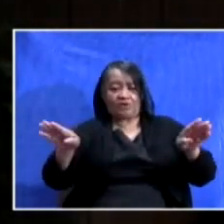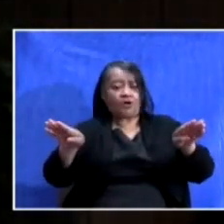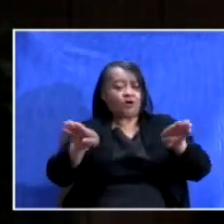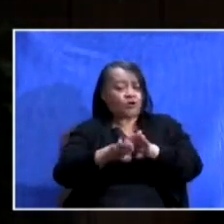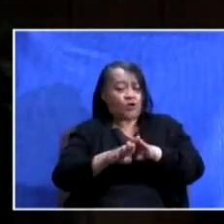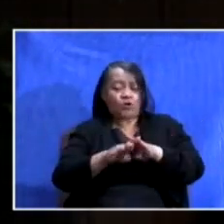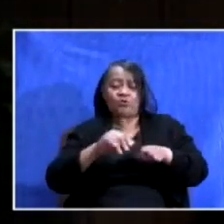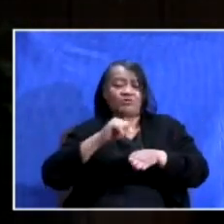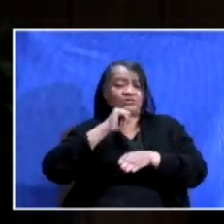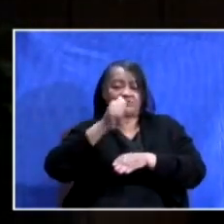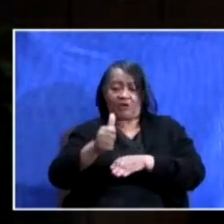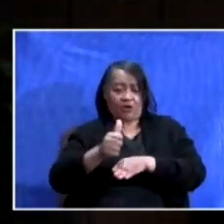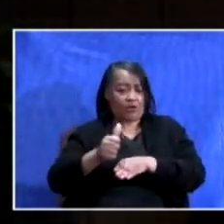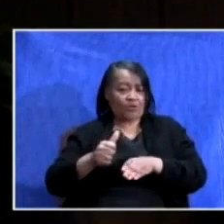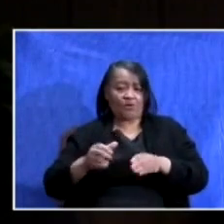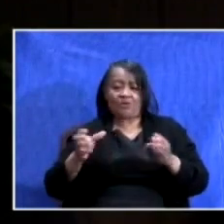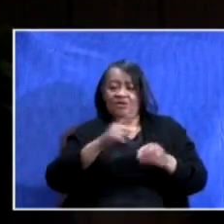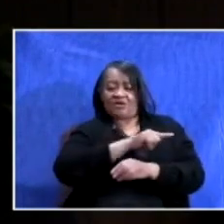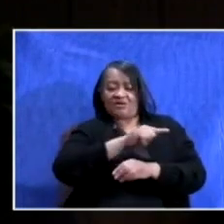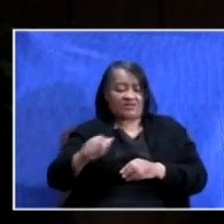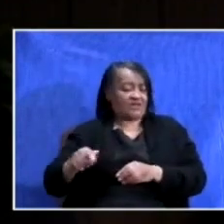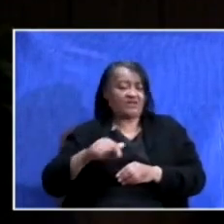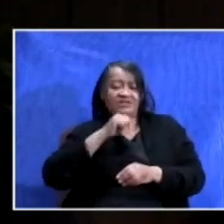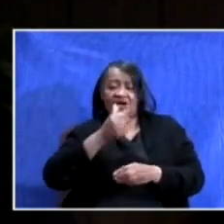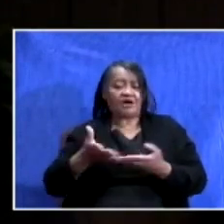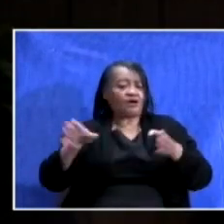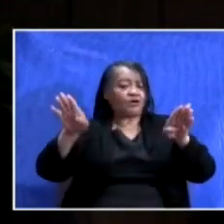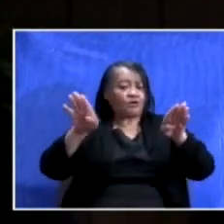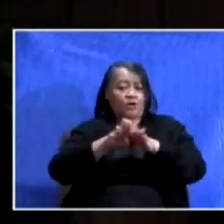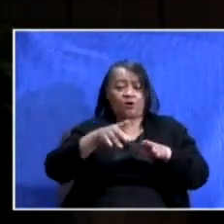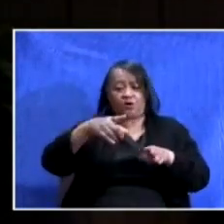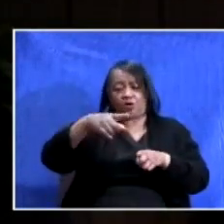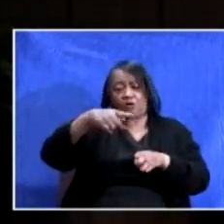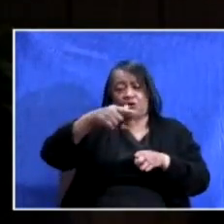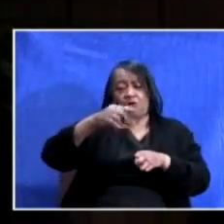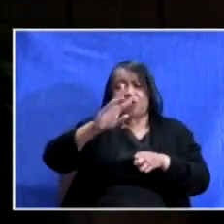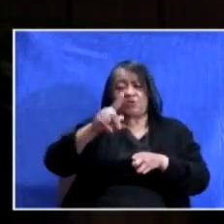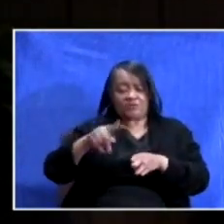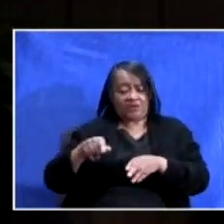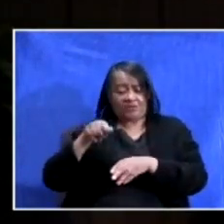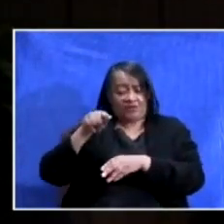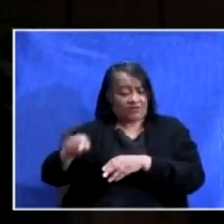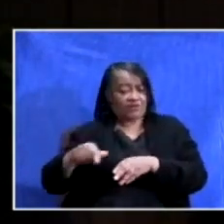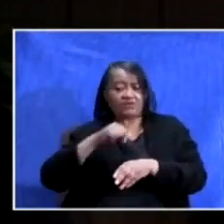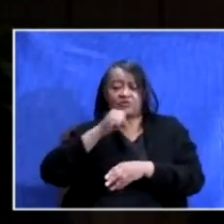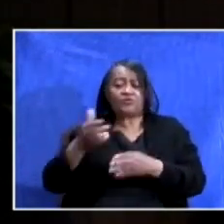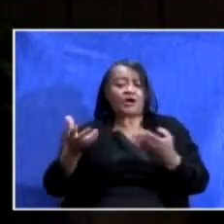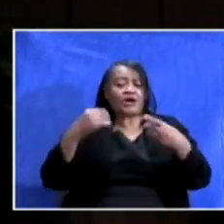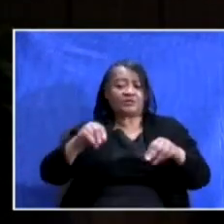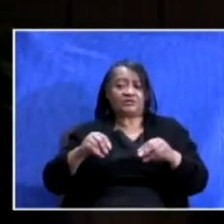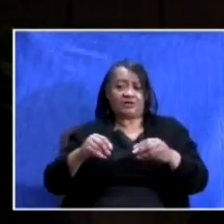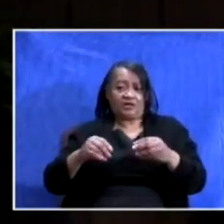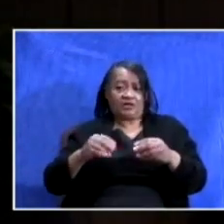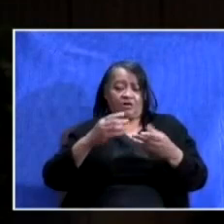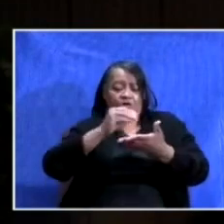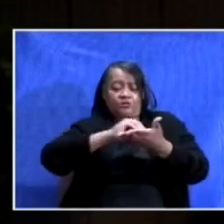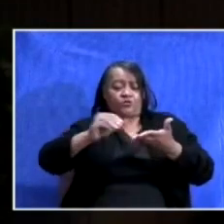They did nothing to close the gulf. They did nothing to